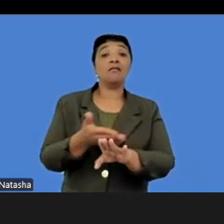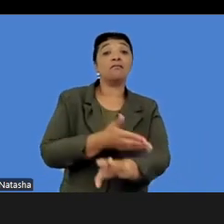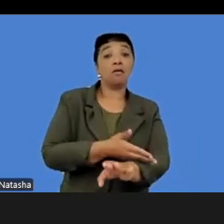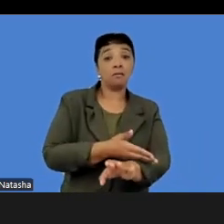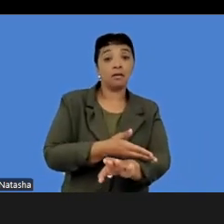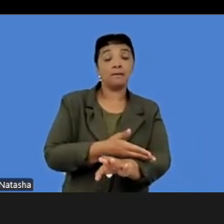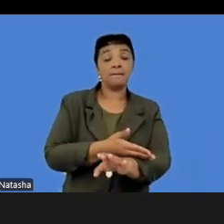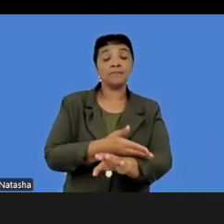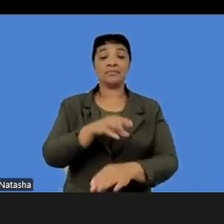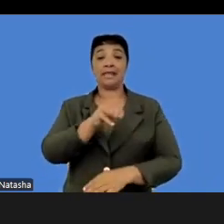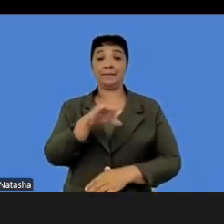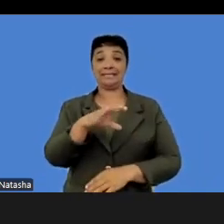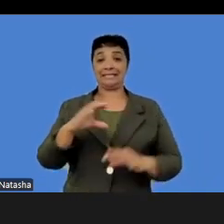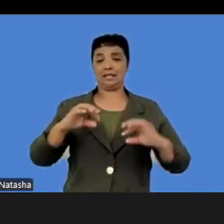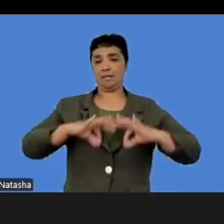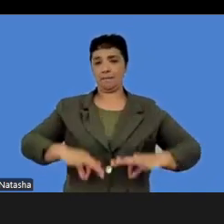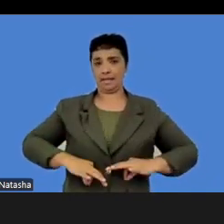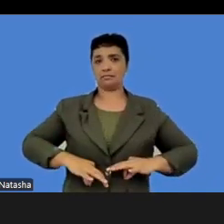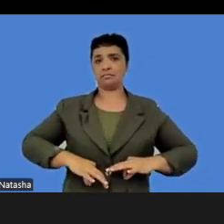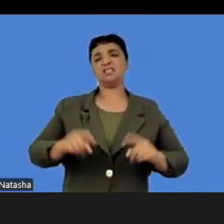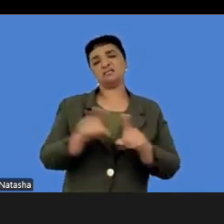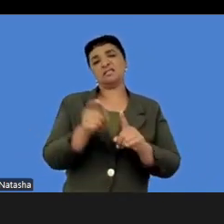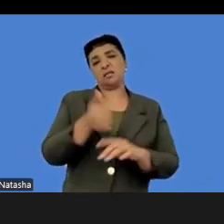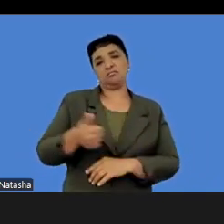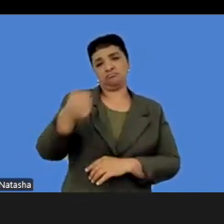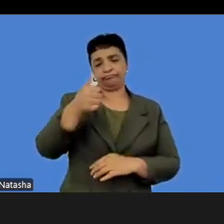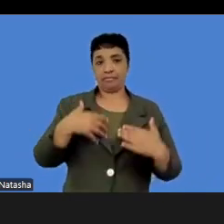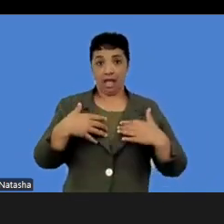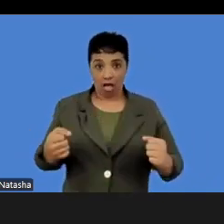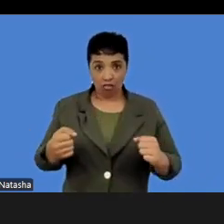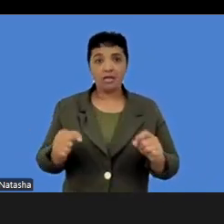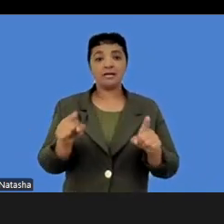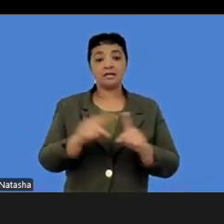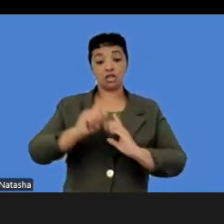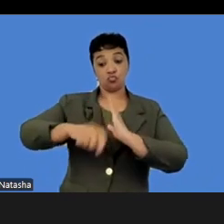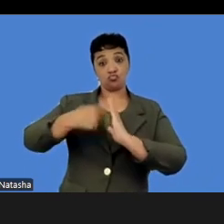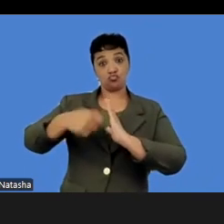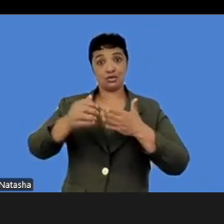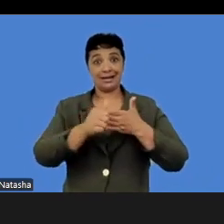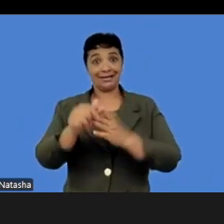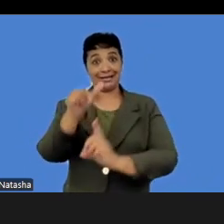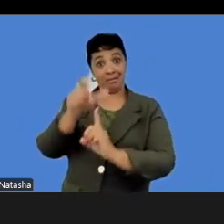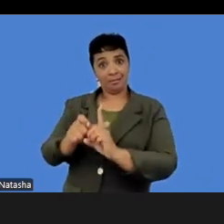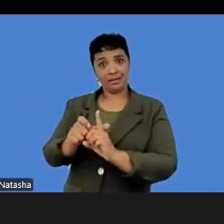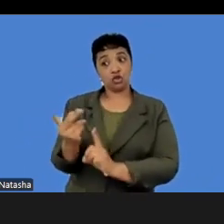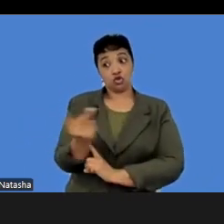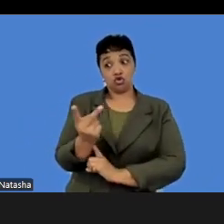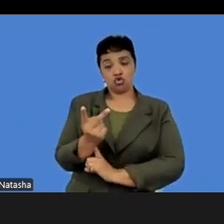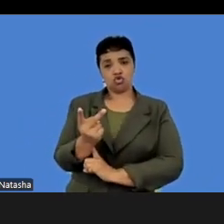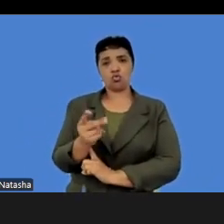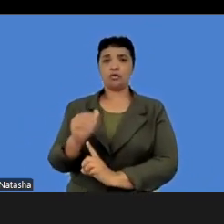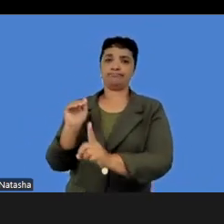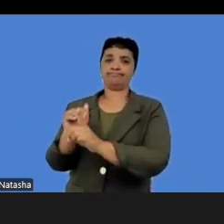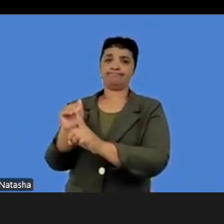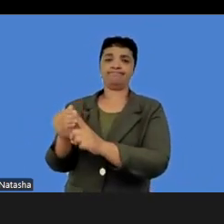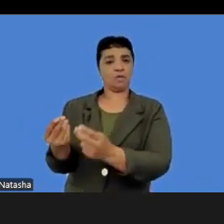the former MEC for Health and the project leader of this life Esidimeni tragedy